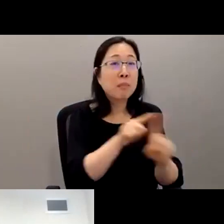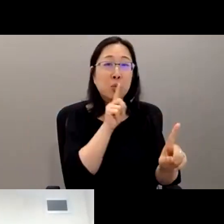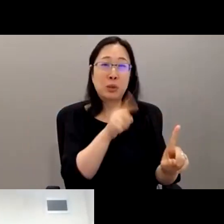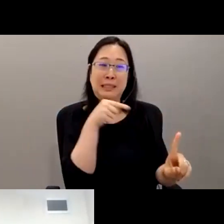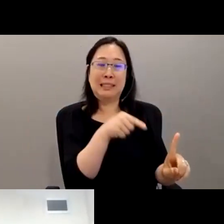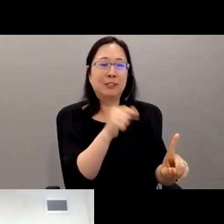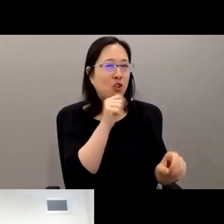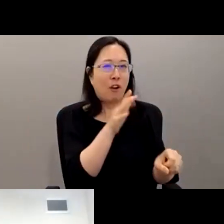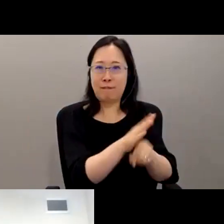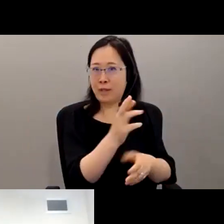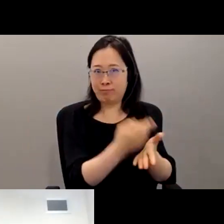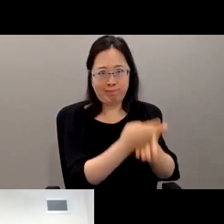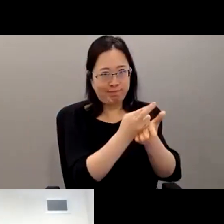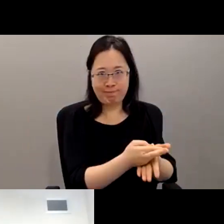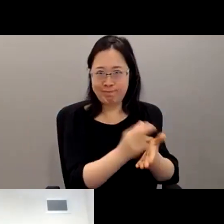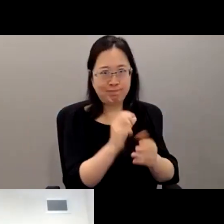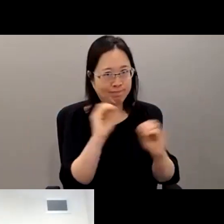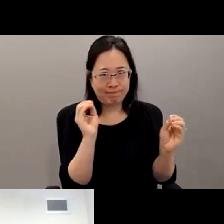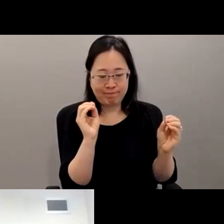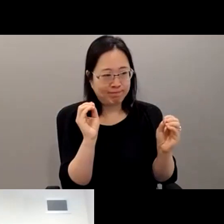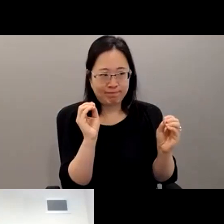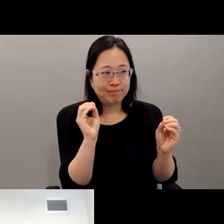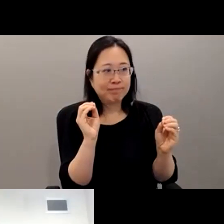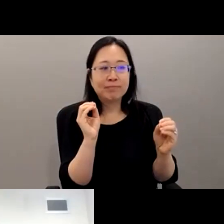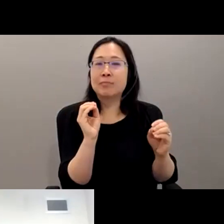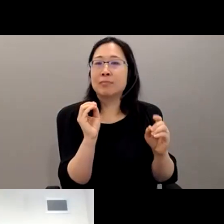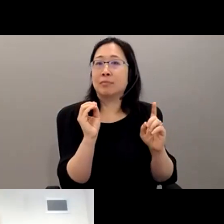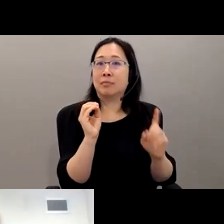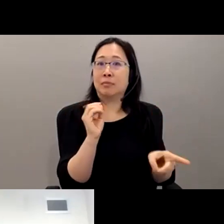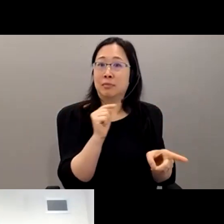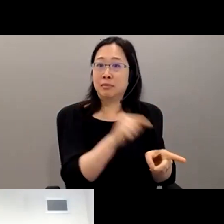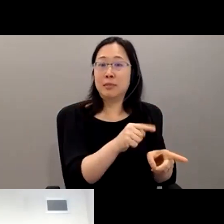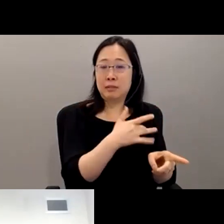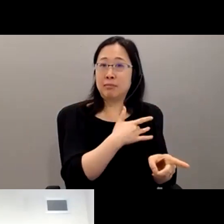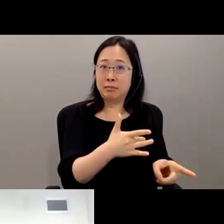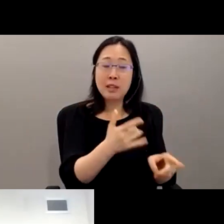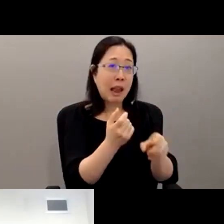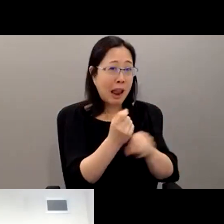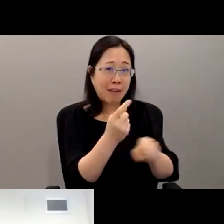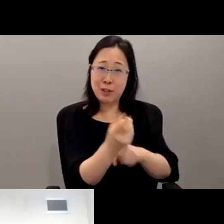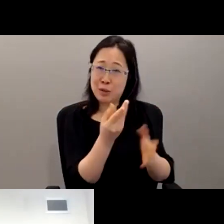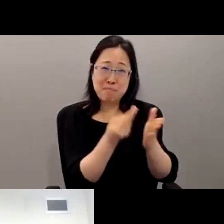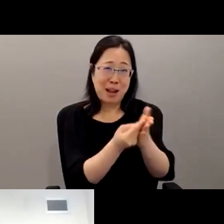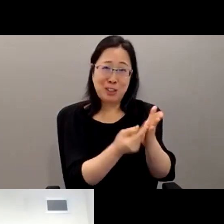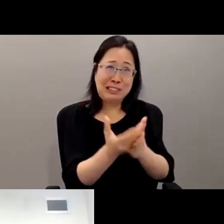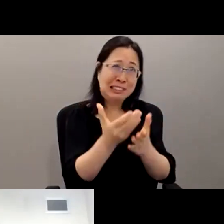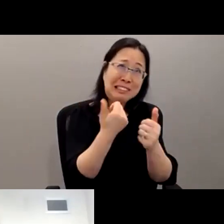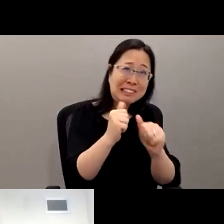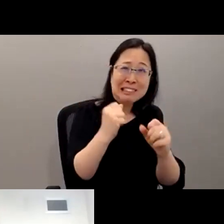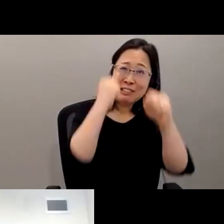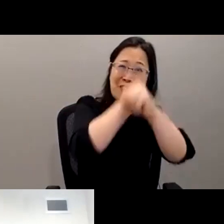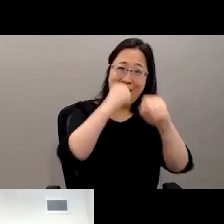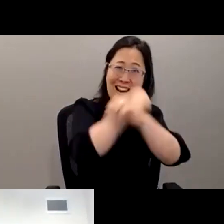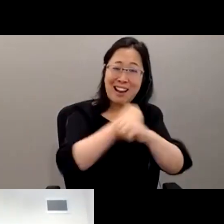resourced. So we battle for our budget every year. And so that's probably why you don't see a lot of